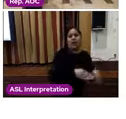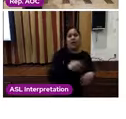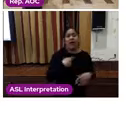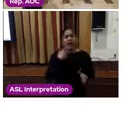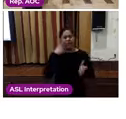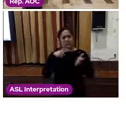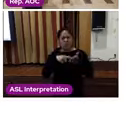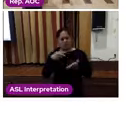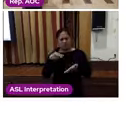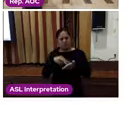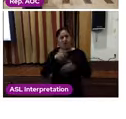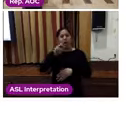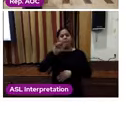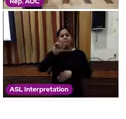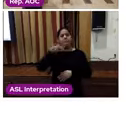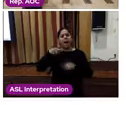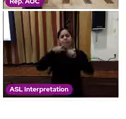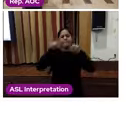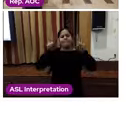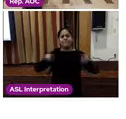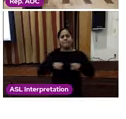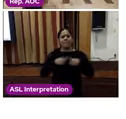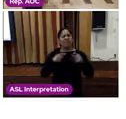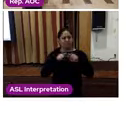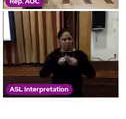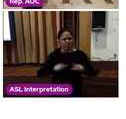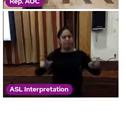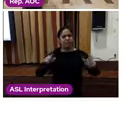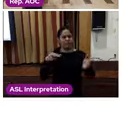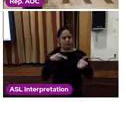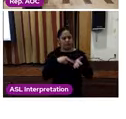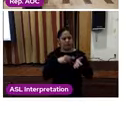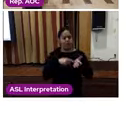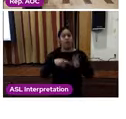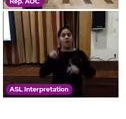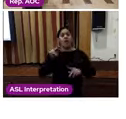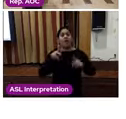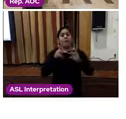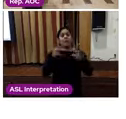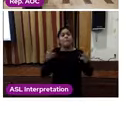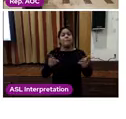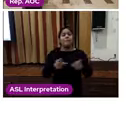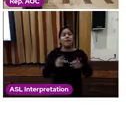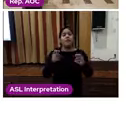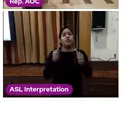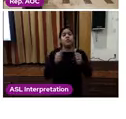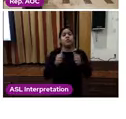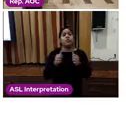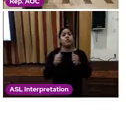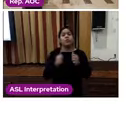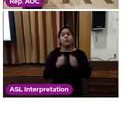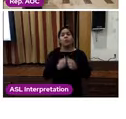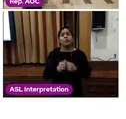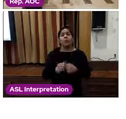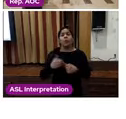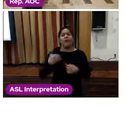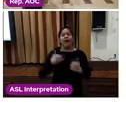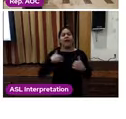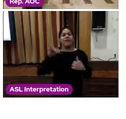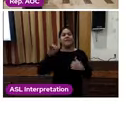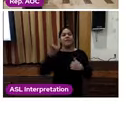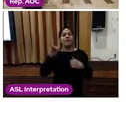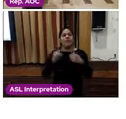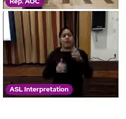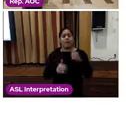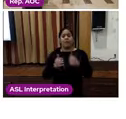map that was released, and it showed the places with the least subprime loans were like a light yellow, and the